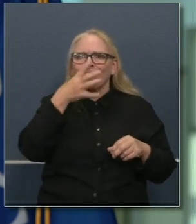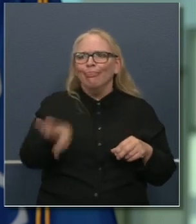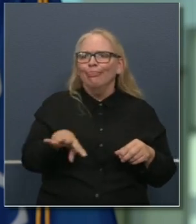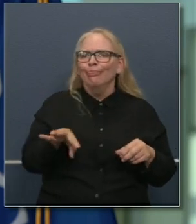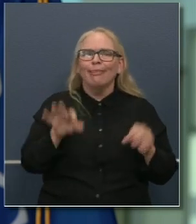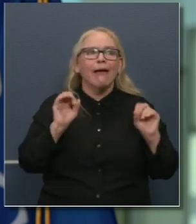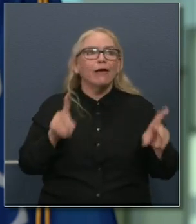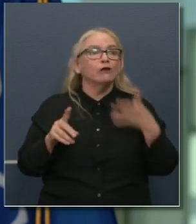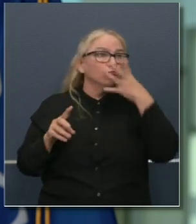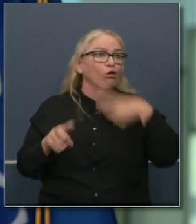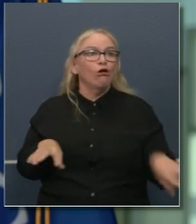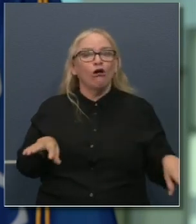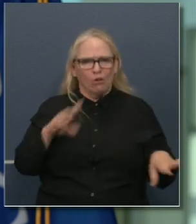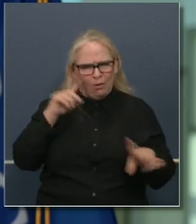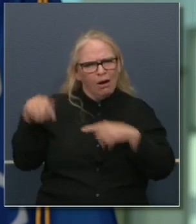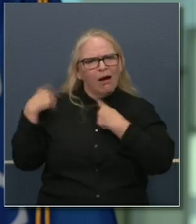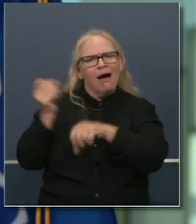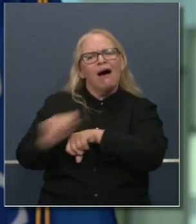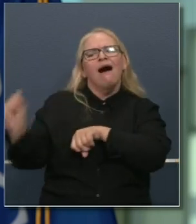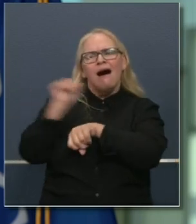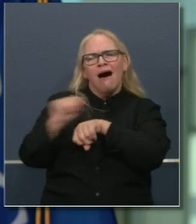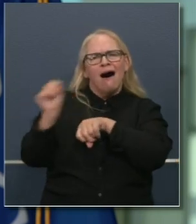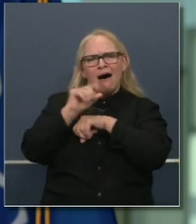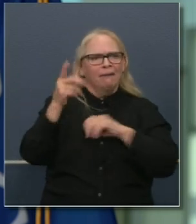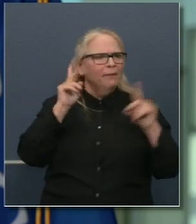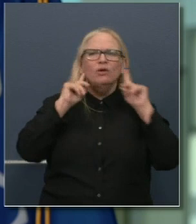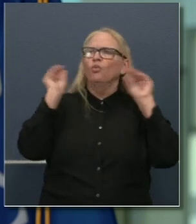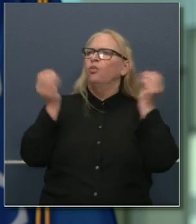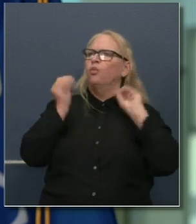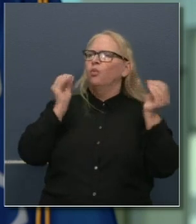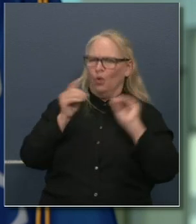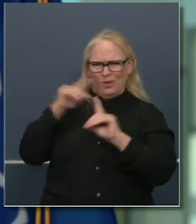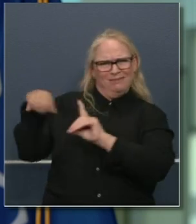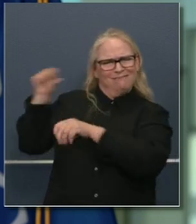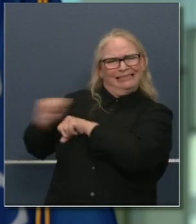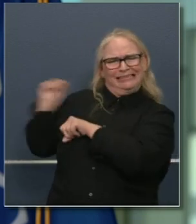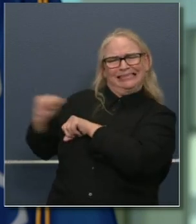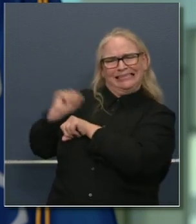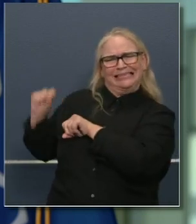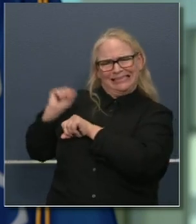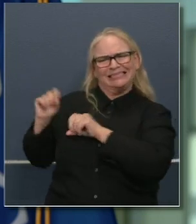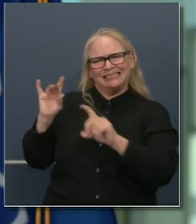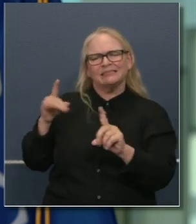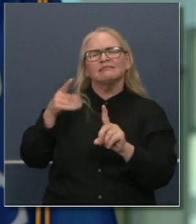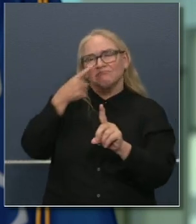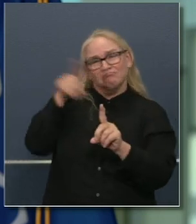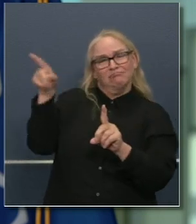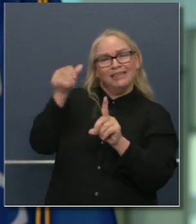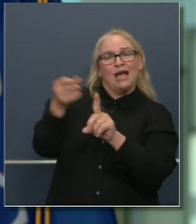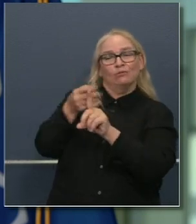see distance learning this fall. Can you fill in just perhaps a little more nuance into that?